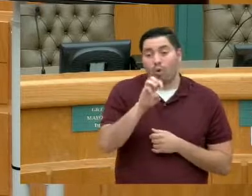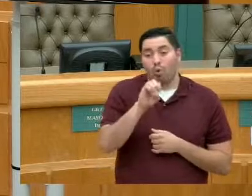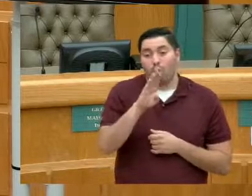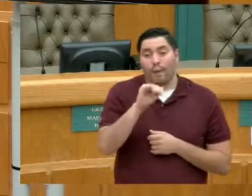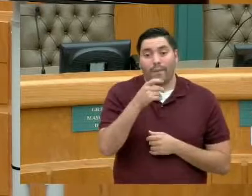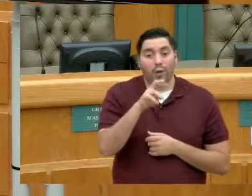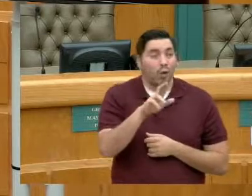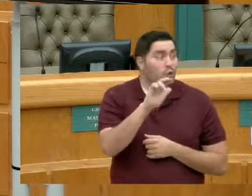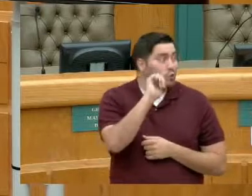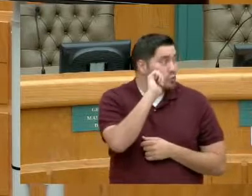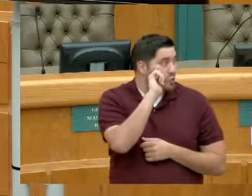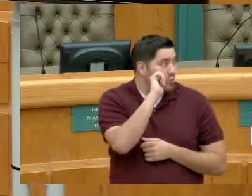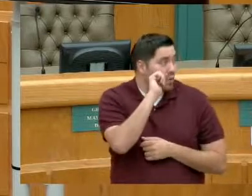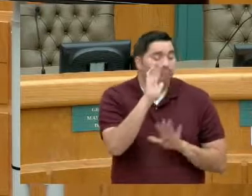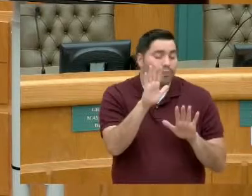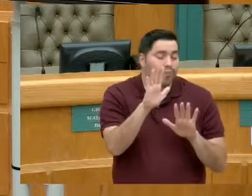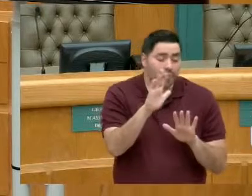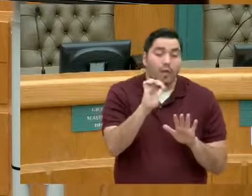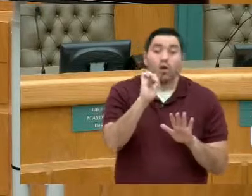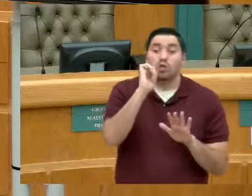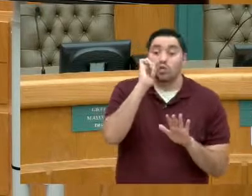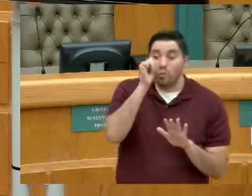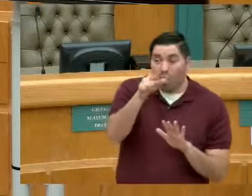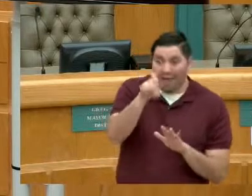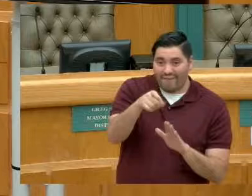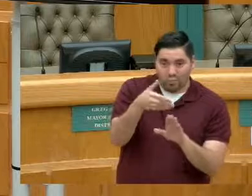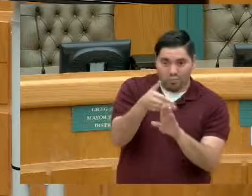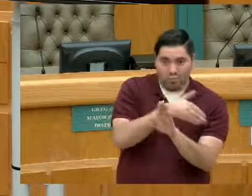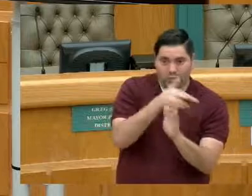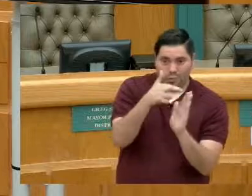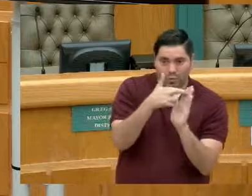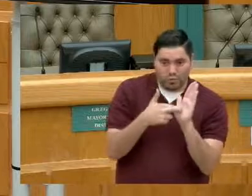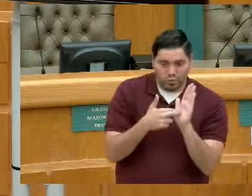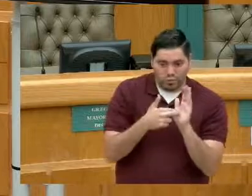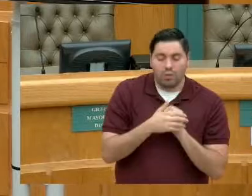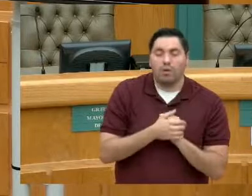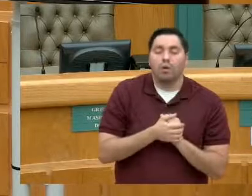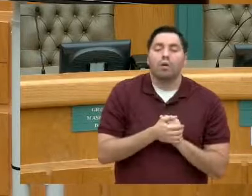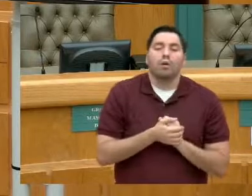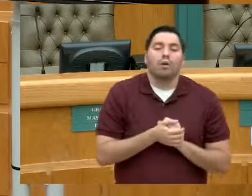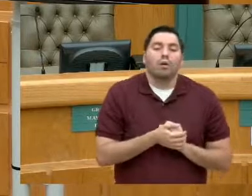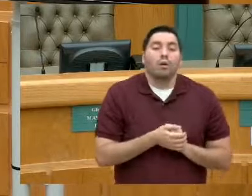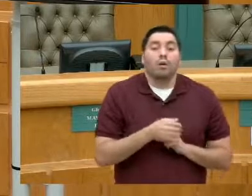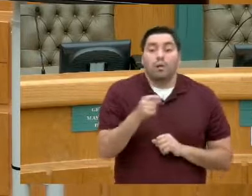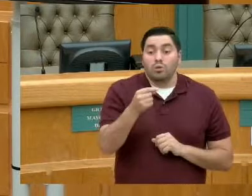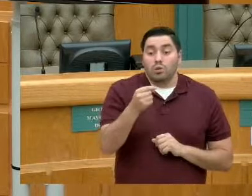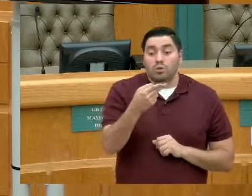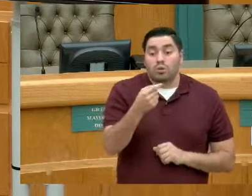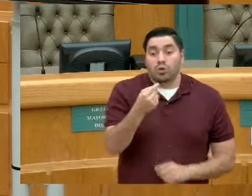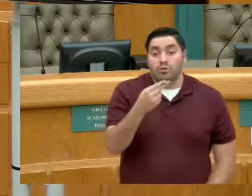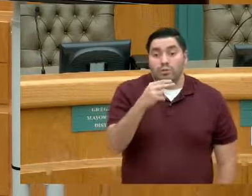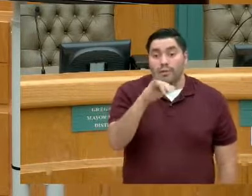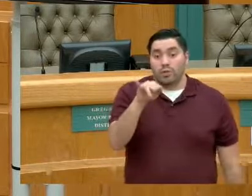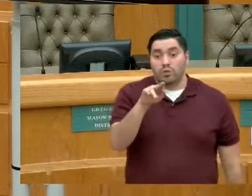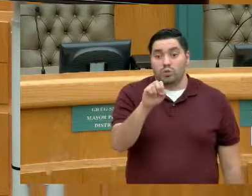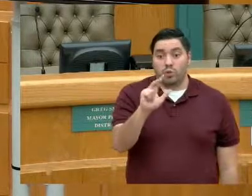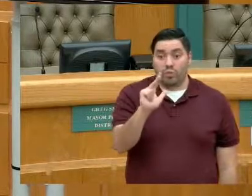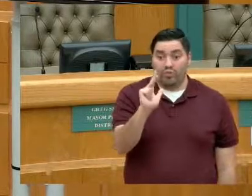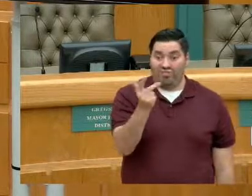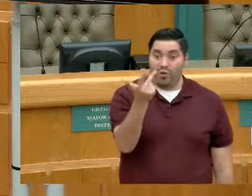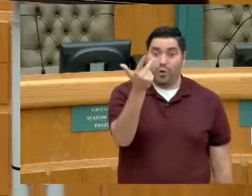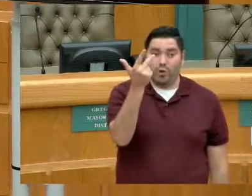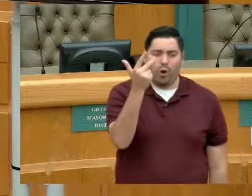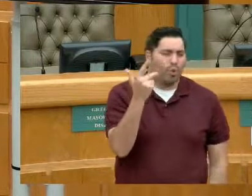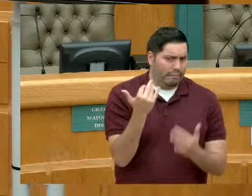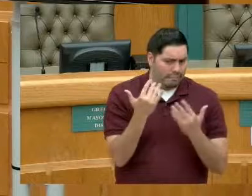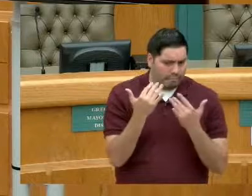is tomorrow. Tomorrow you have to pre-register. And so it is Thursday, June 3rd. Wait